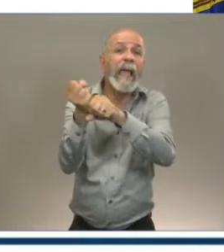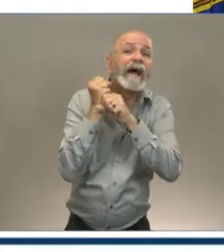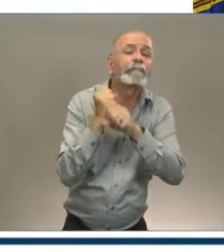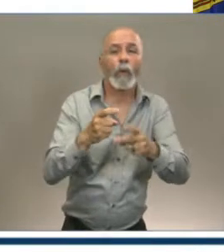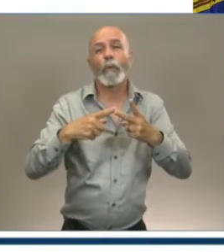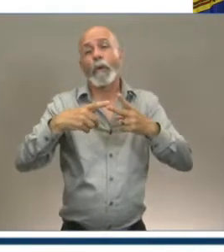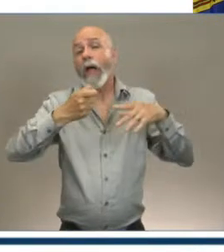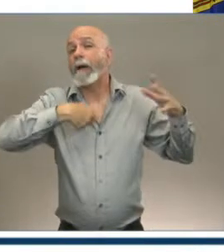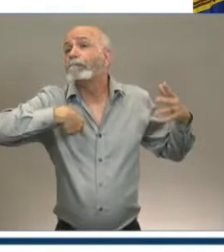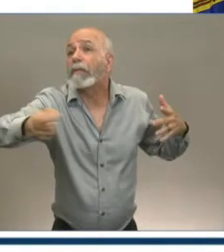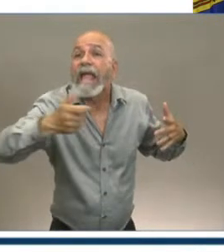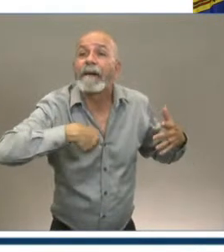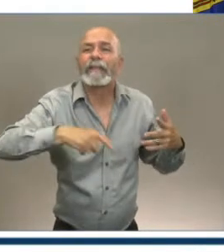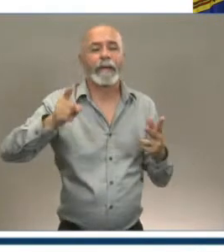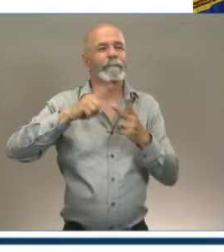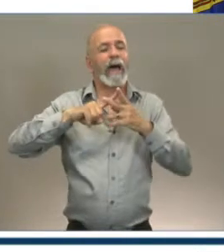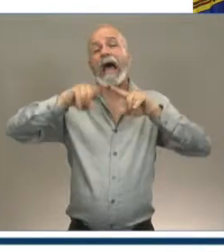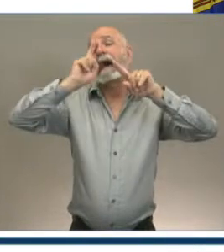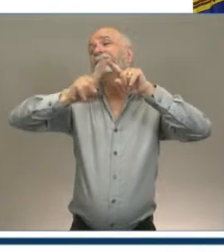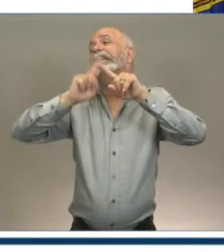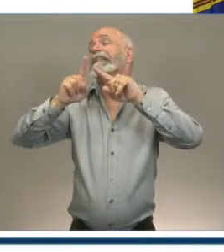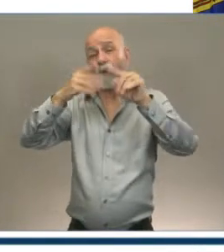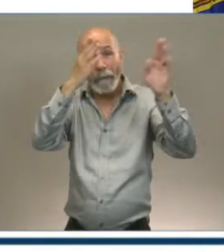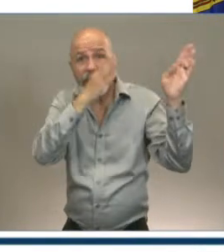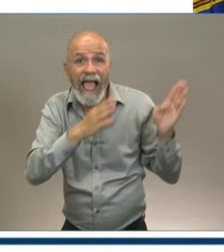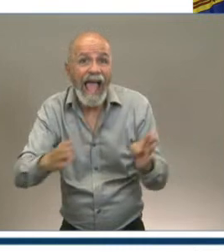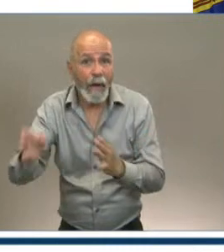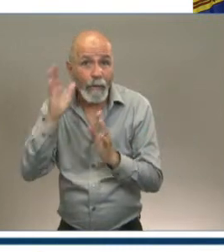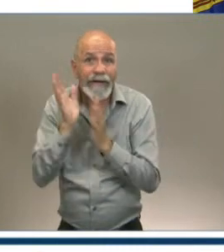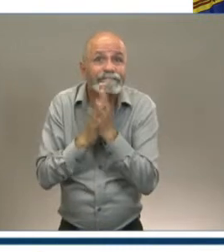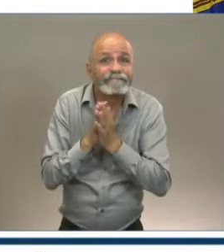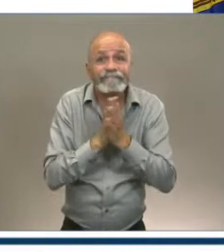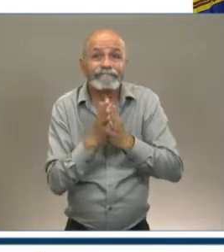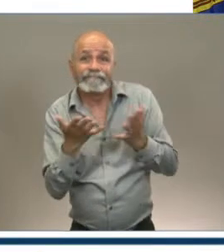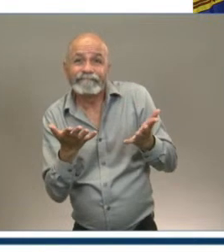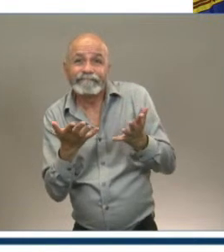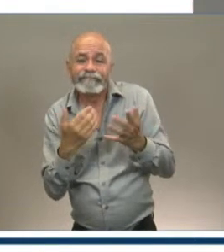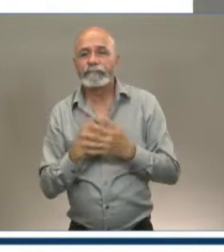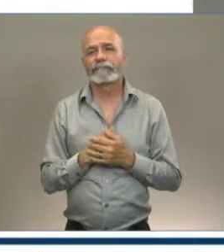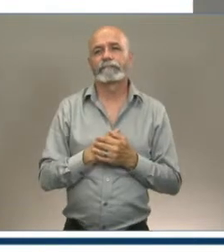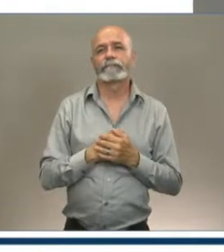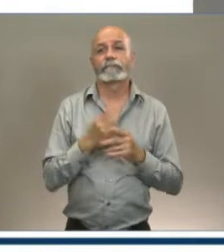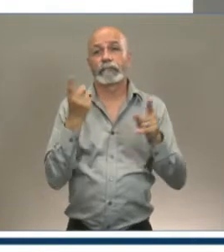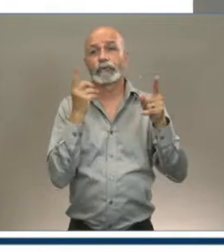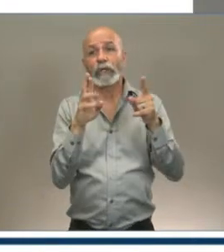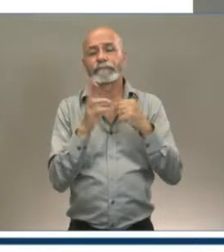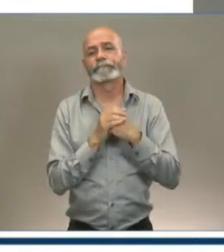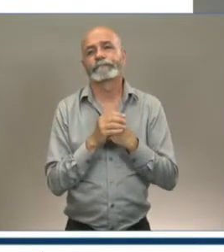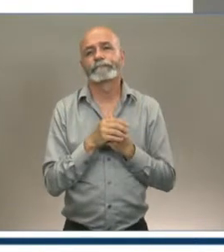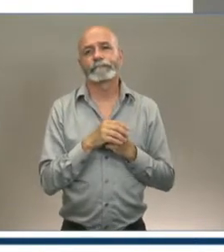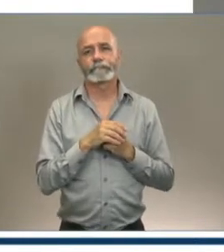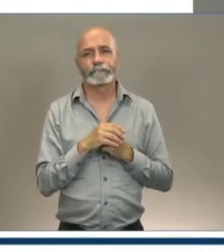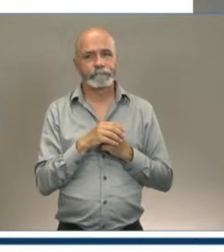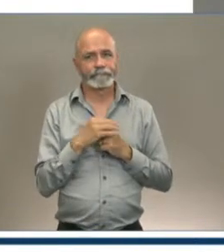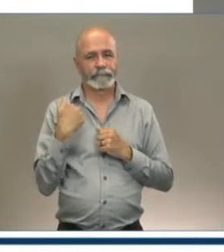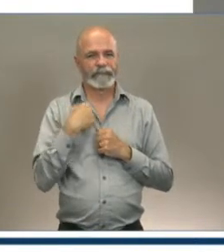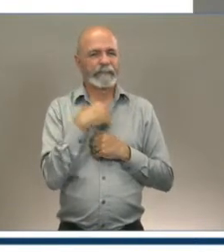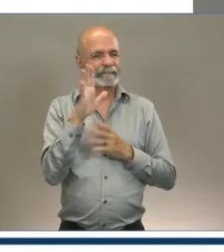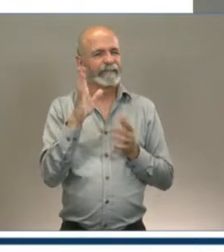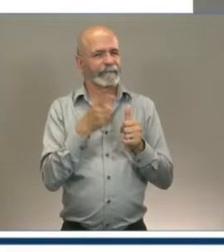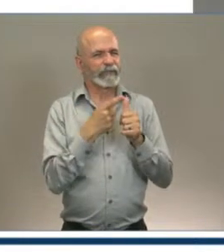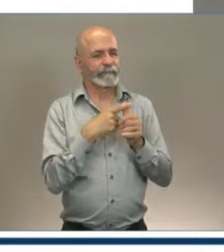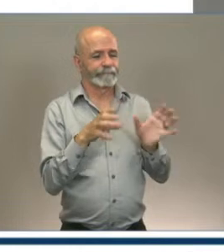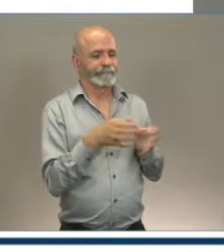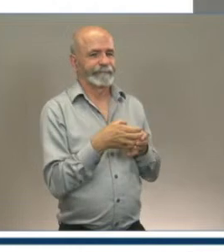leagues gear up for their seasons? So I think that's part of what we're going to see more as we start to talk in more detail about